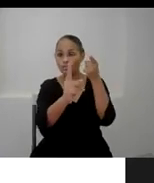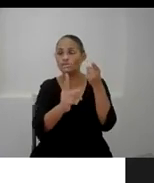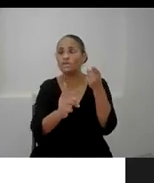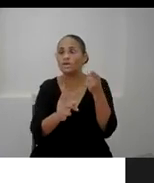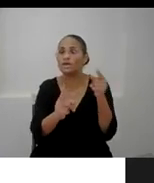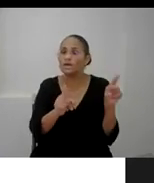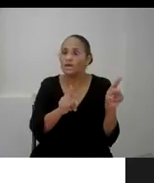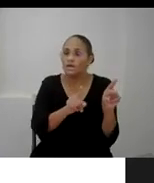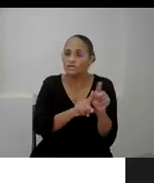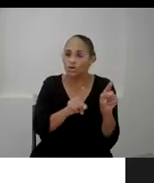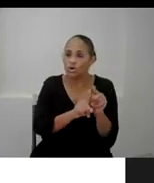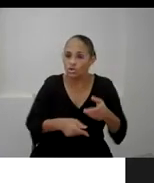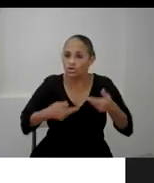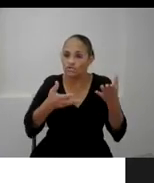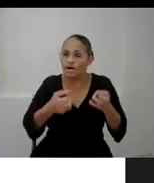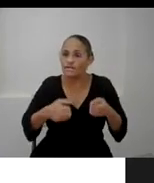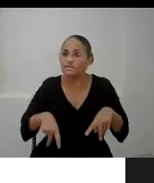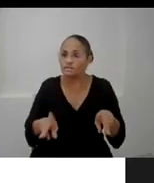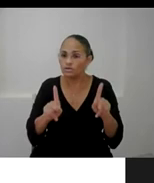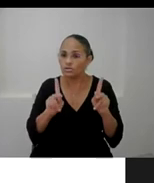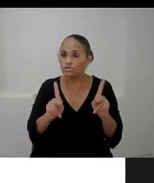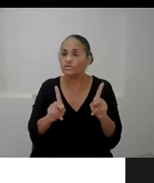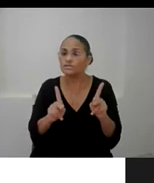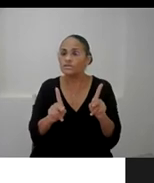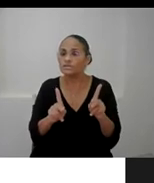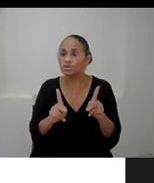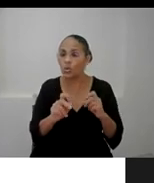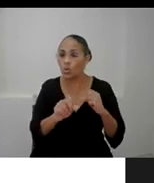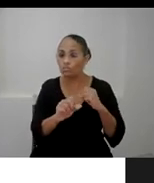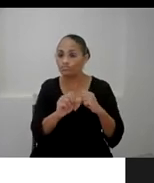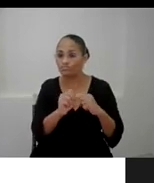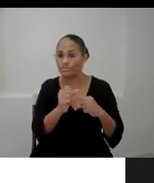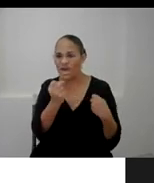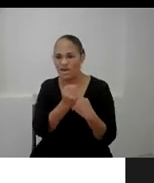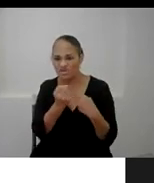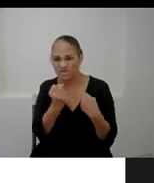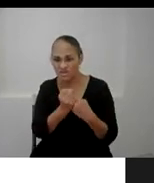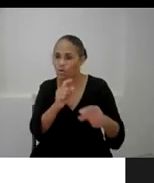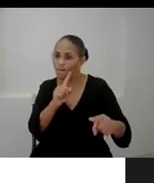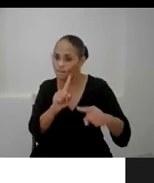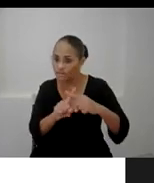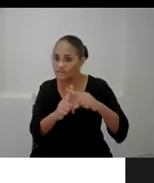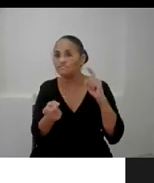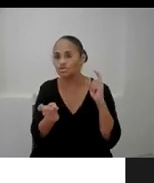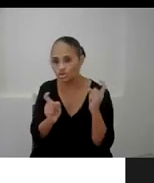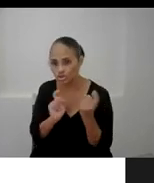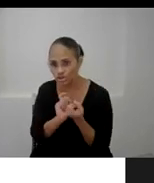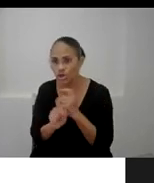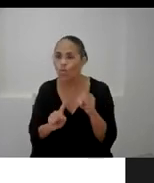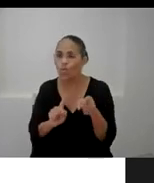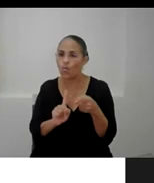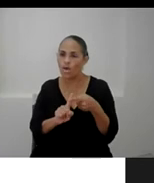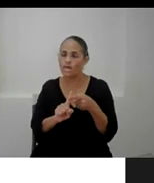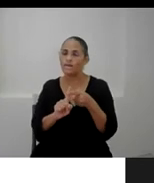It also provides an opportunity to advocate for positive change. When in person-centered